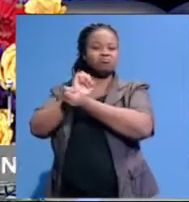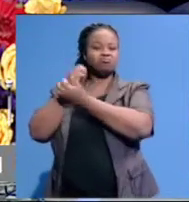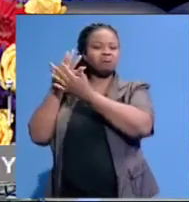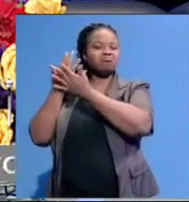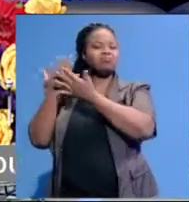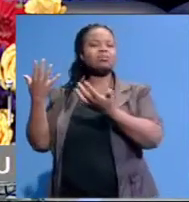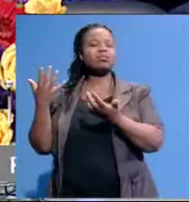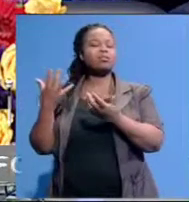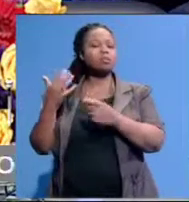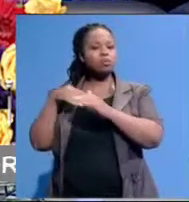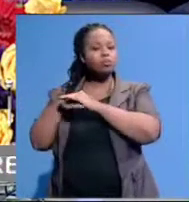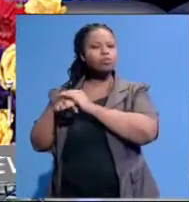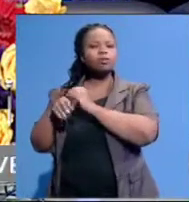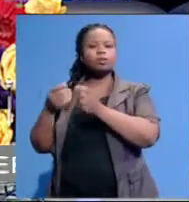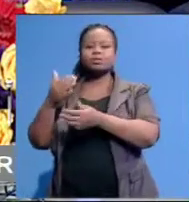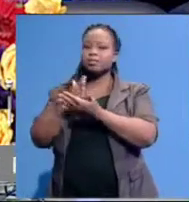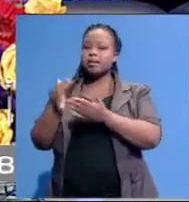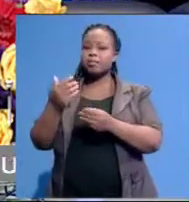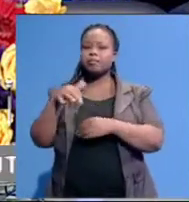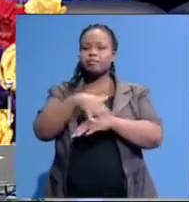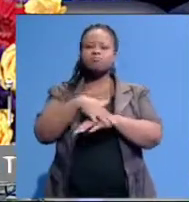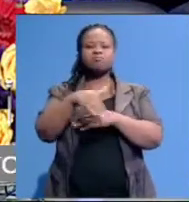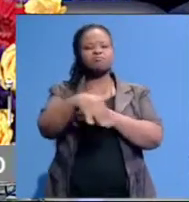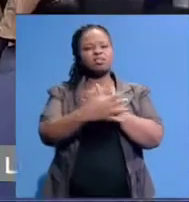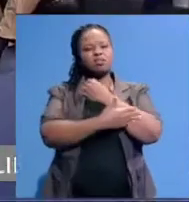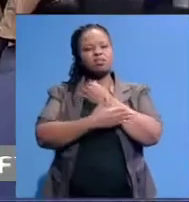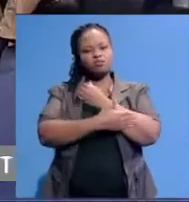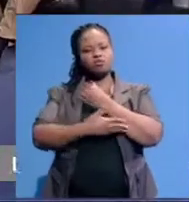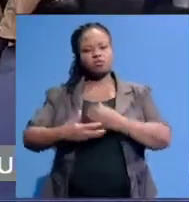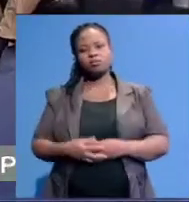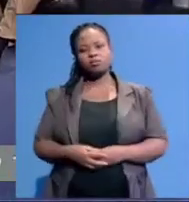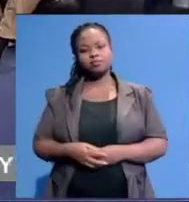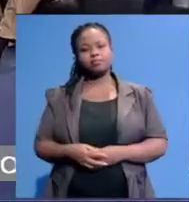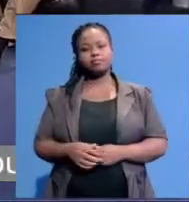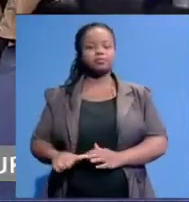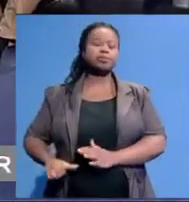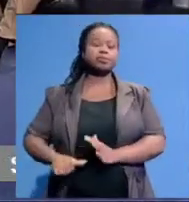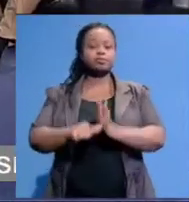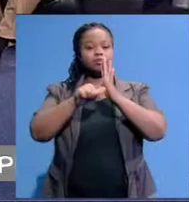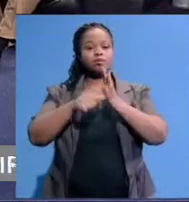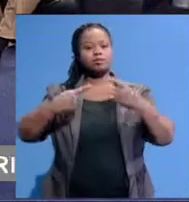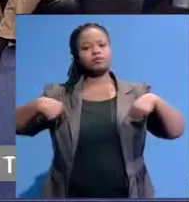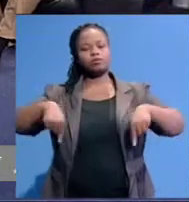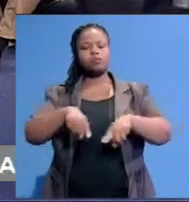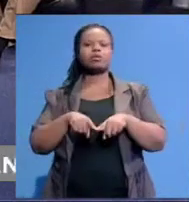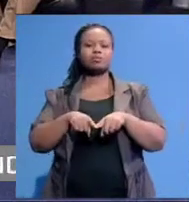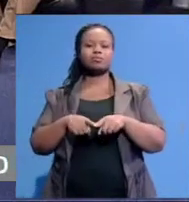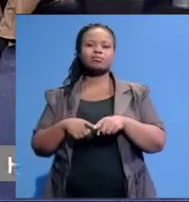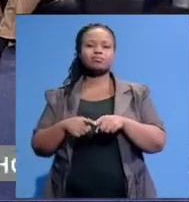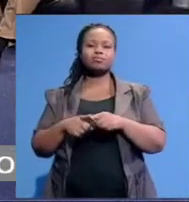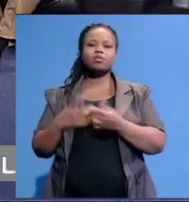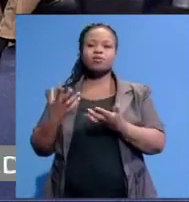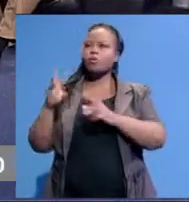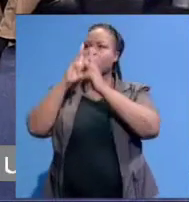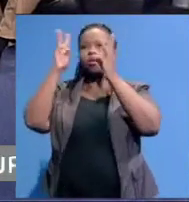inside prison and those that were outside the country in exile. And that's very important, I think, for us as a nation and as a people and even the international community